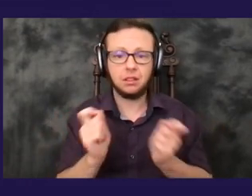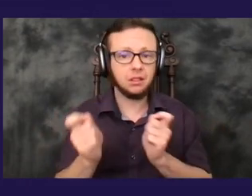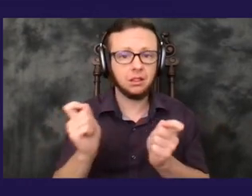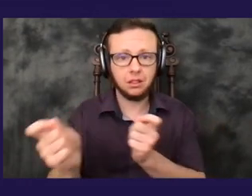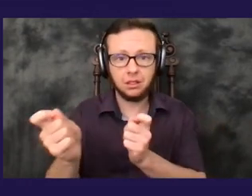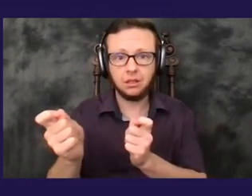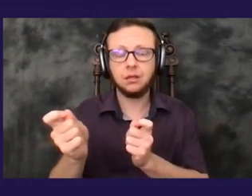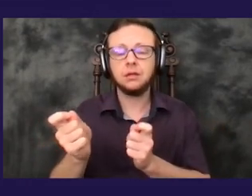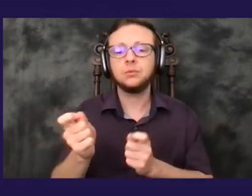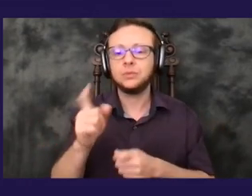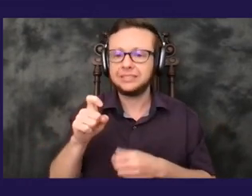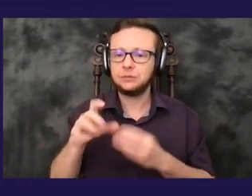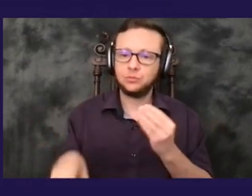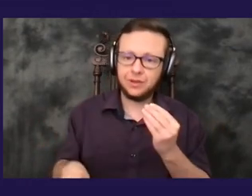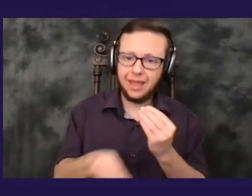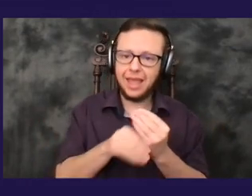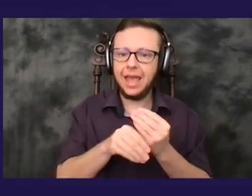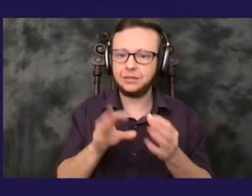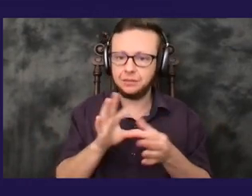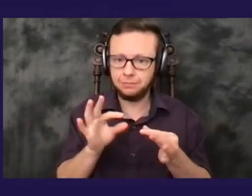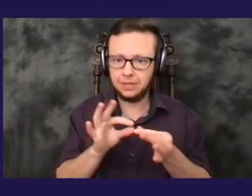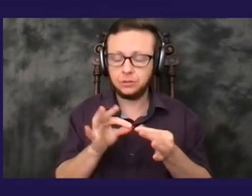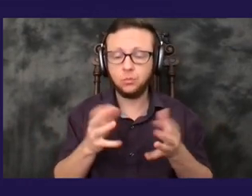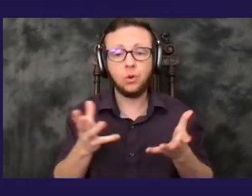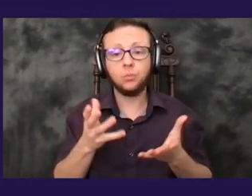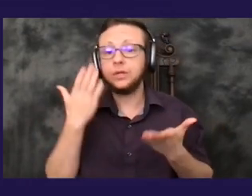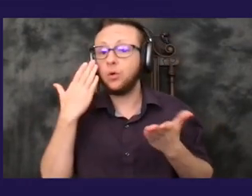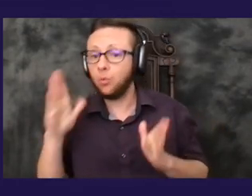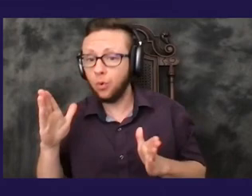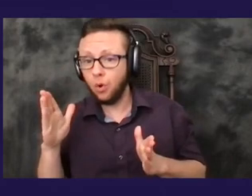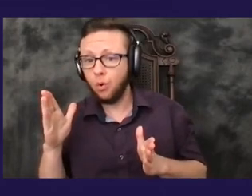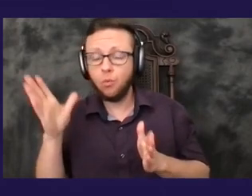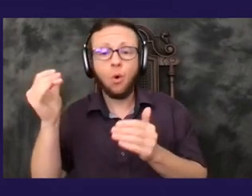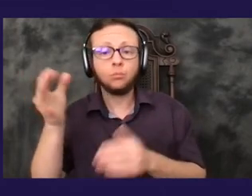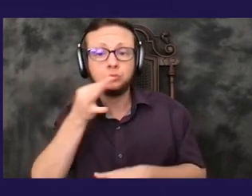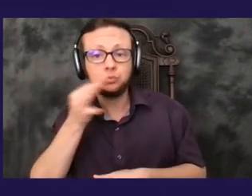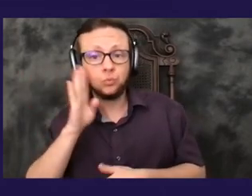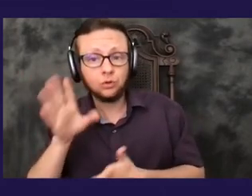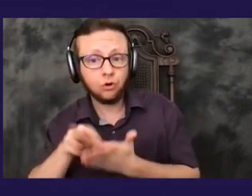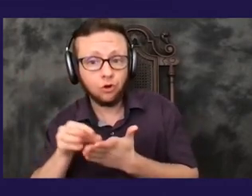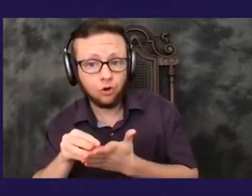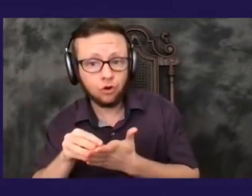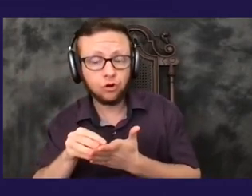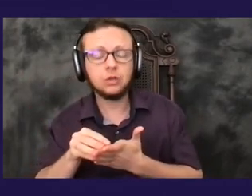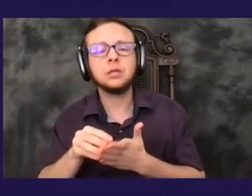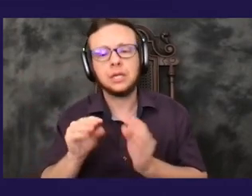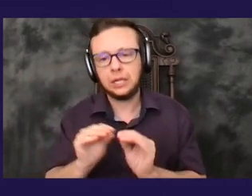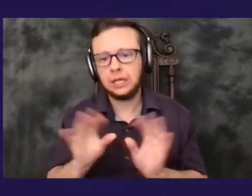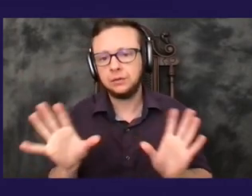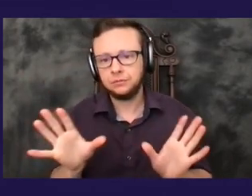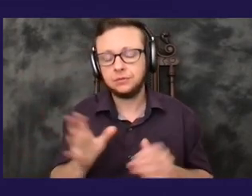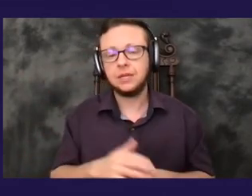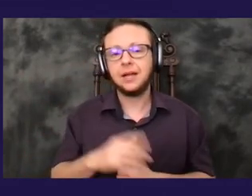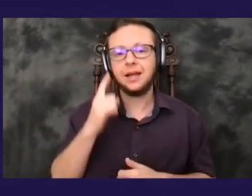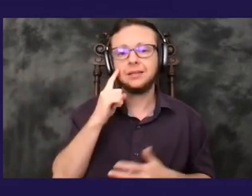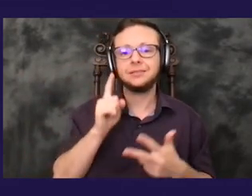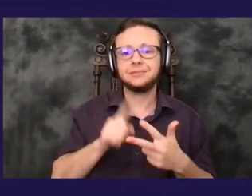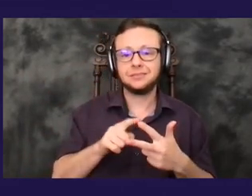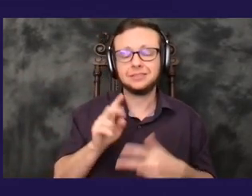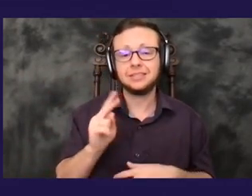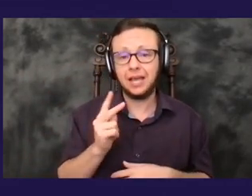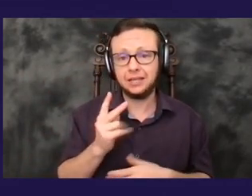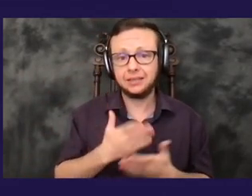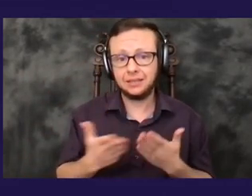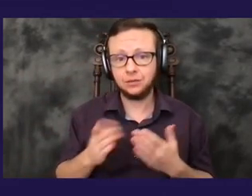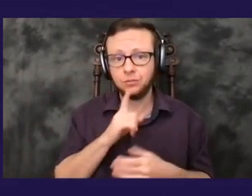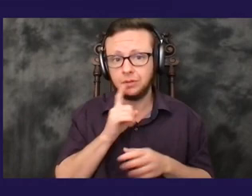with clarity around what we don't know, what we're hoping to know soon. I think that secondly, and this is an important piece, we also have to get our